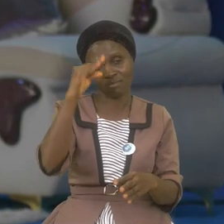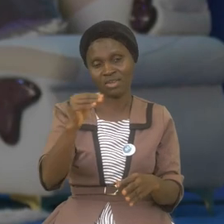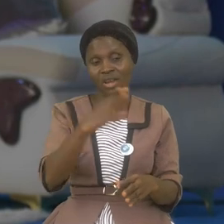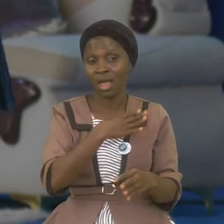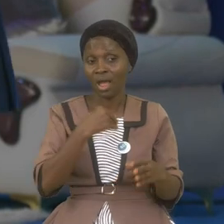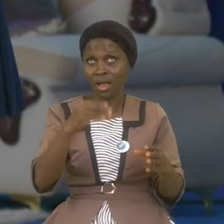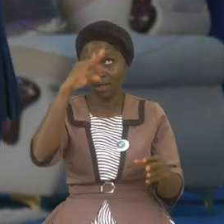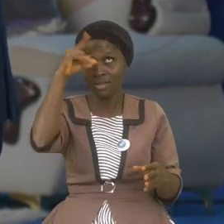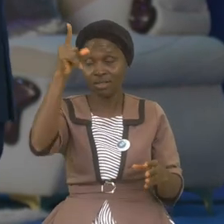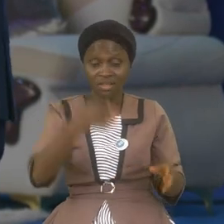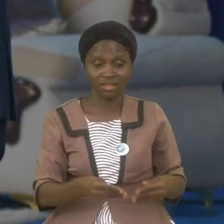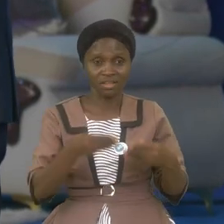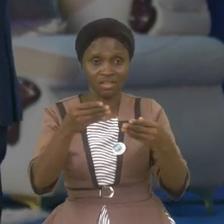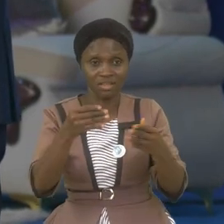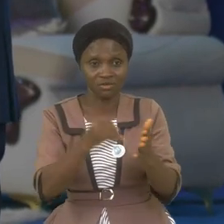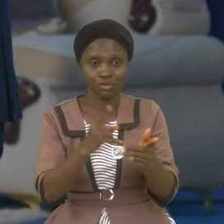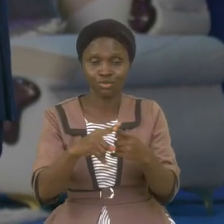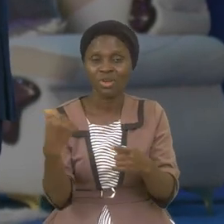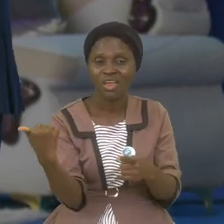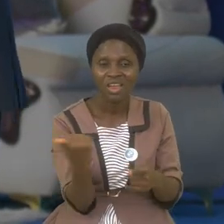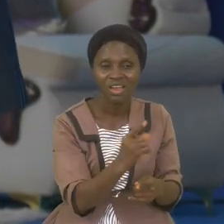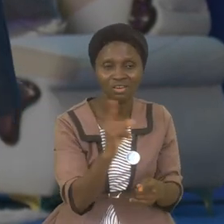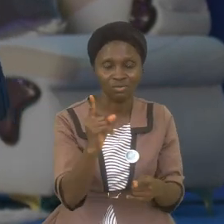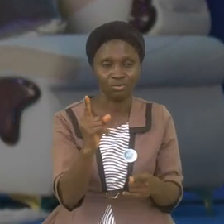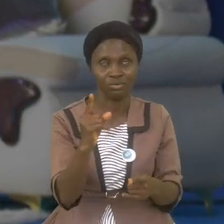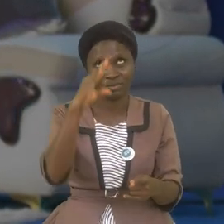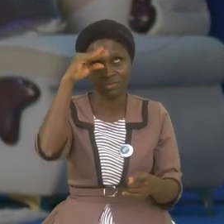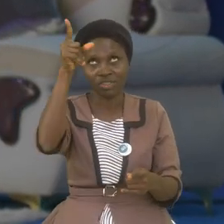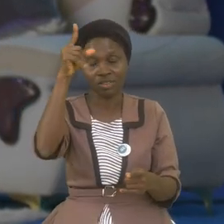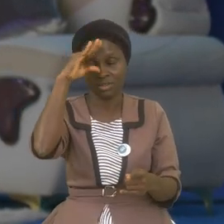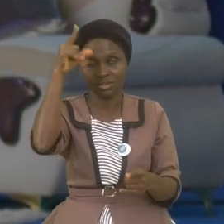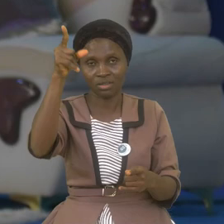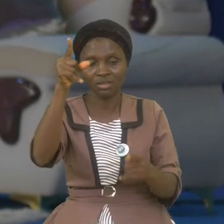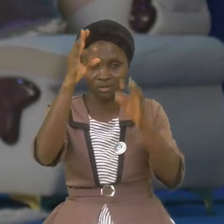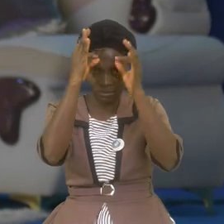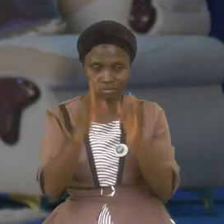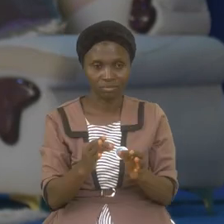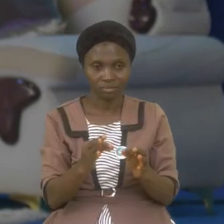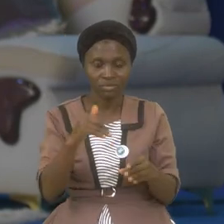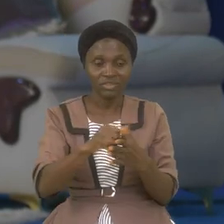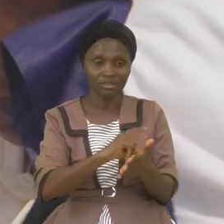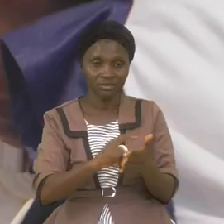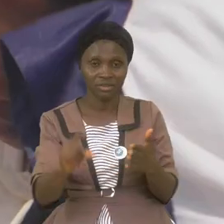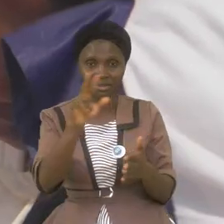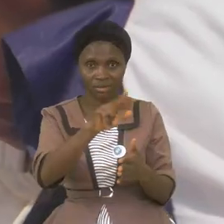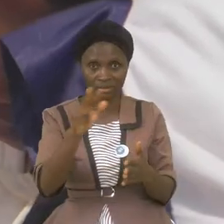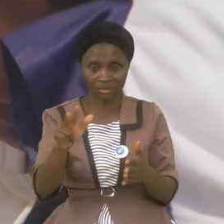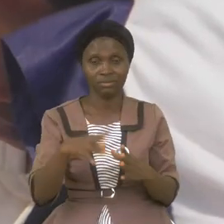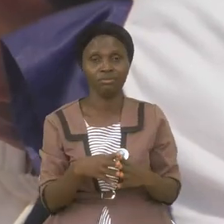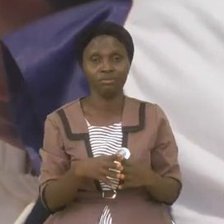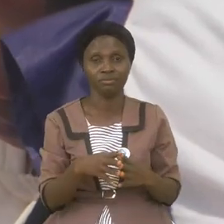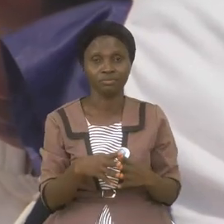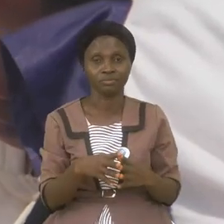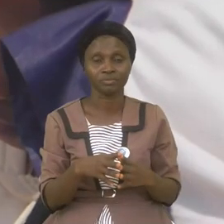giveth it to whomsoever he will. Verse 33, in verse 33, and